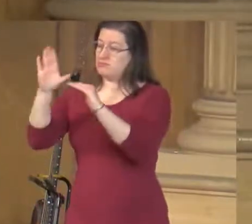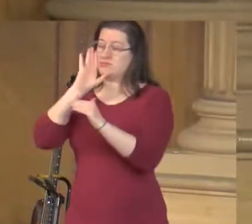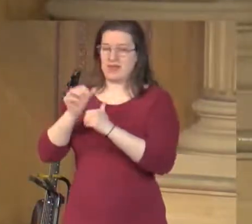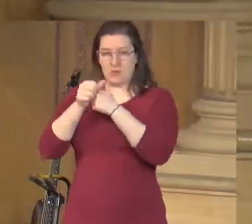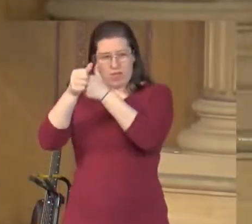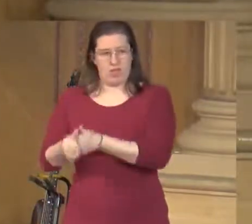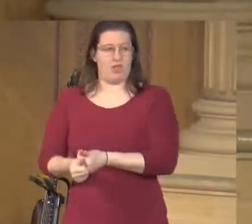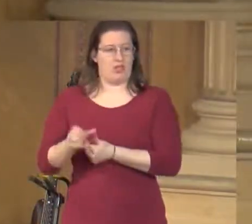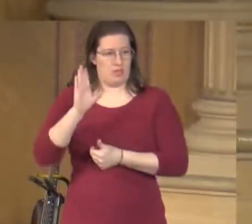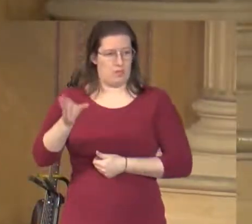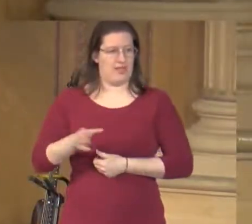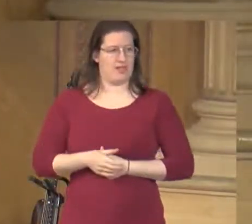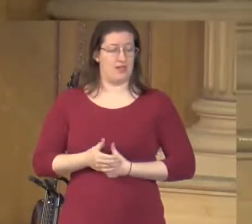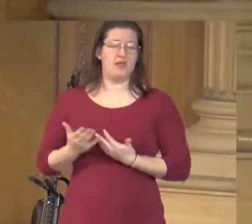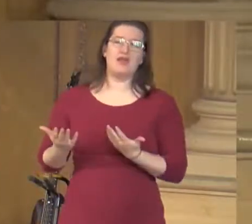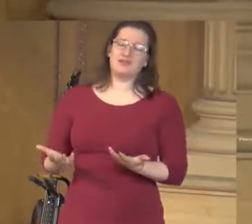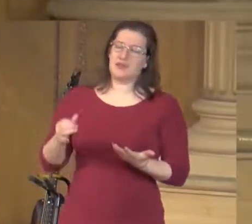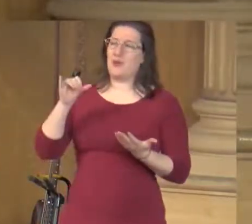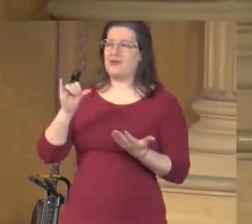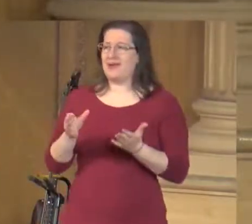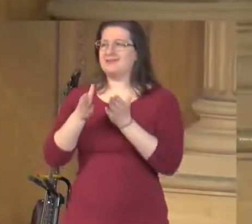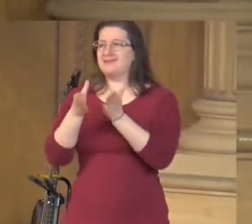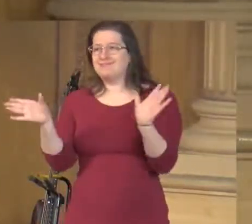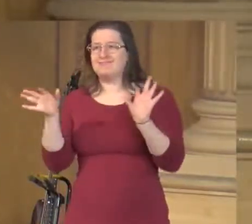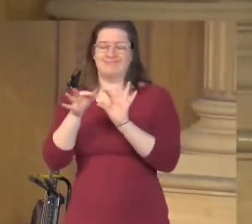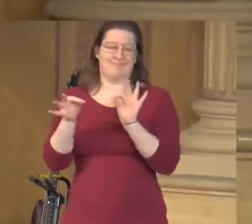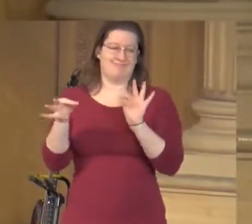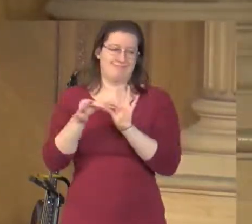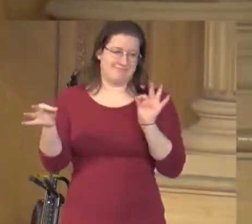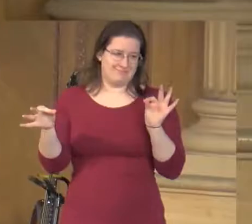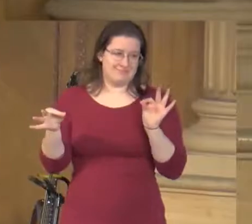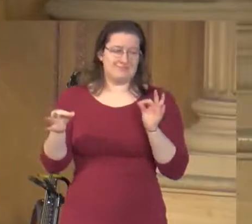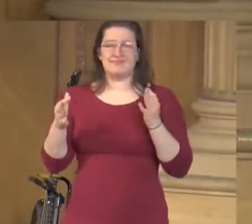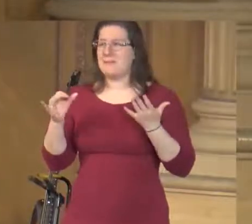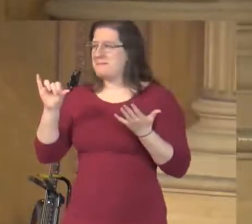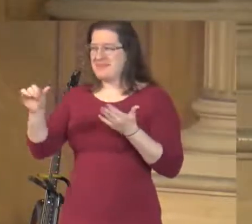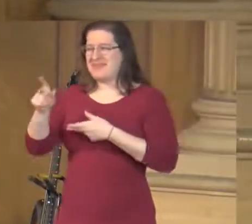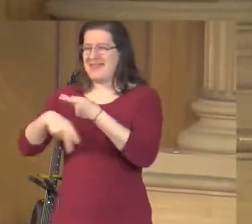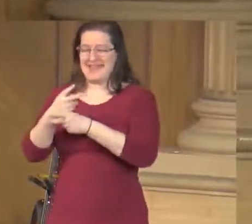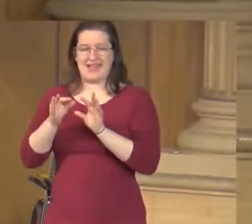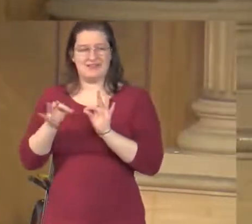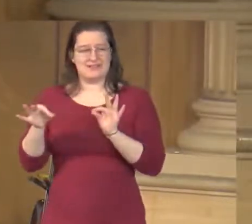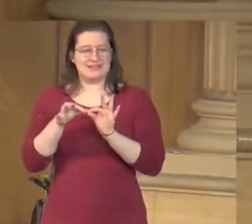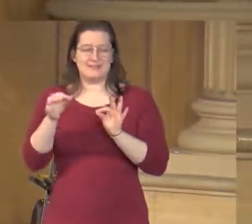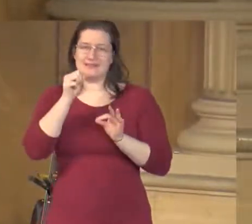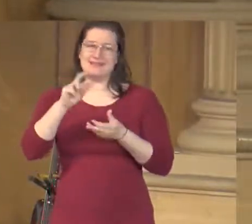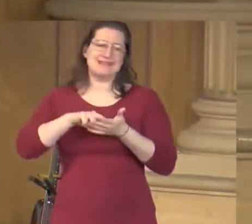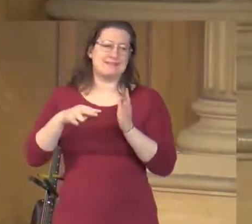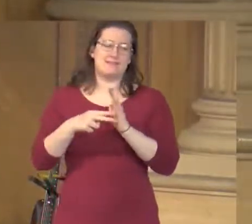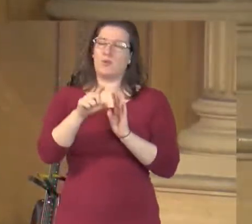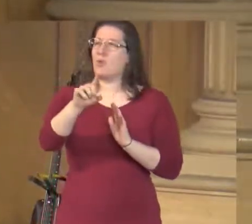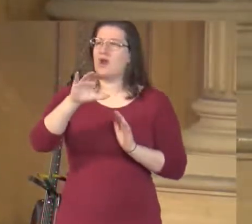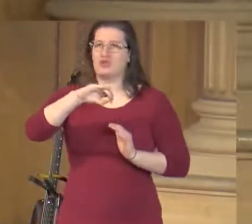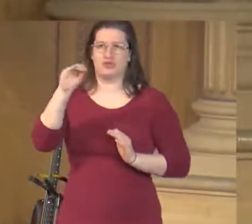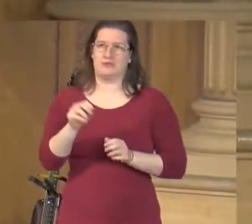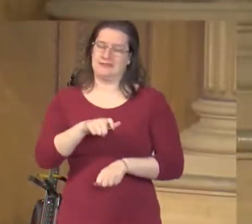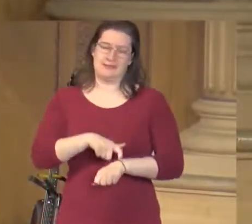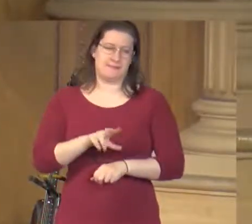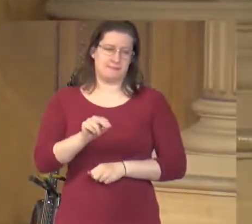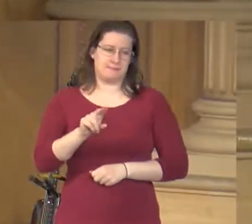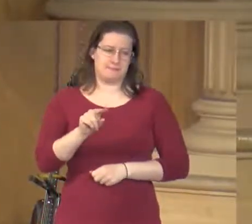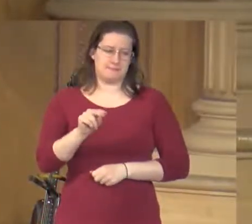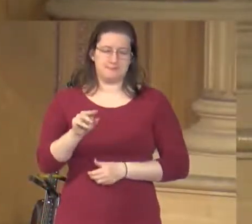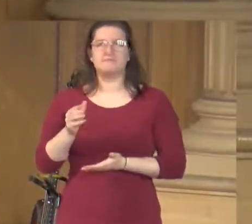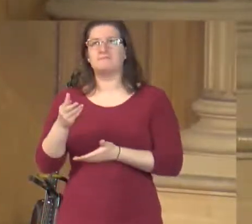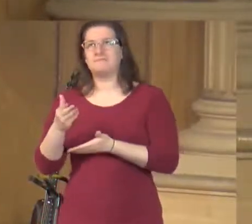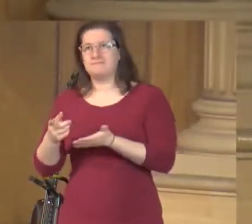way the world works, and it gives us these truisms, but the way truisms work is that everybody knows that there are exceptions. I mean, there are